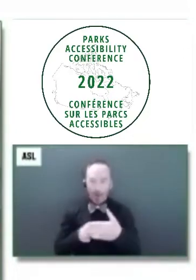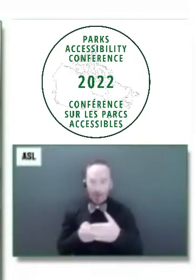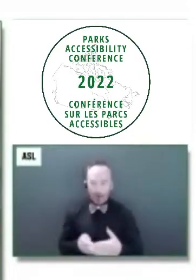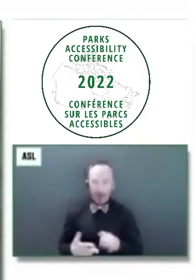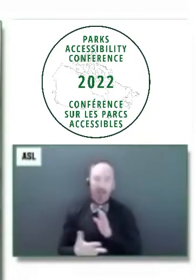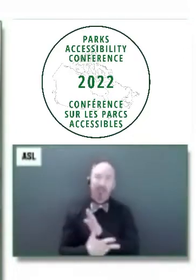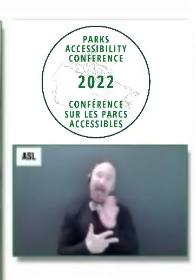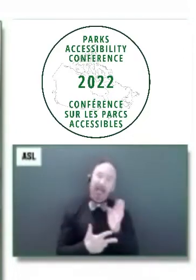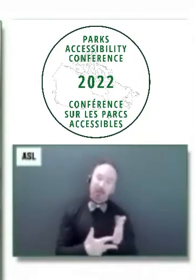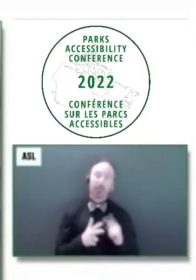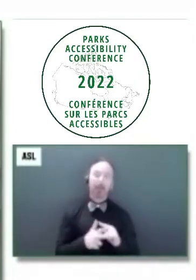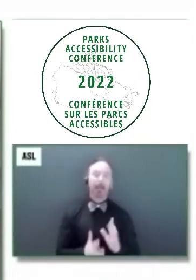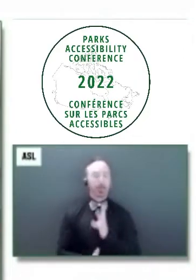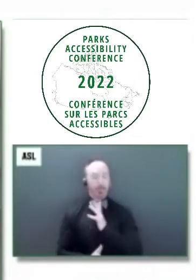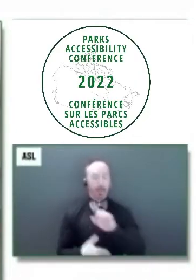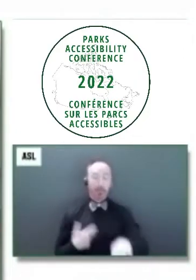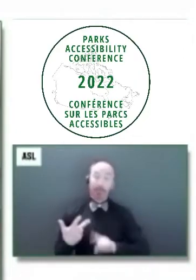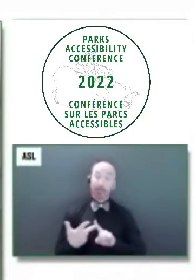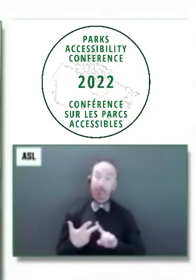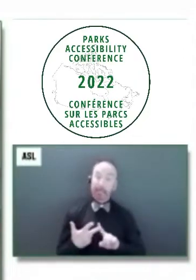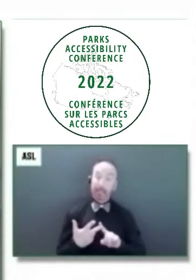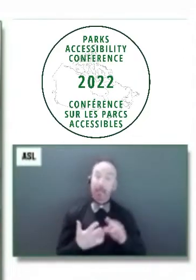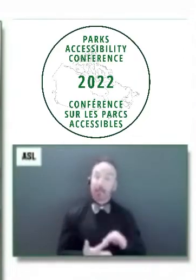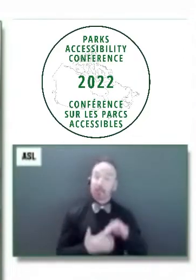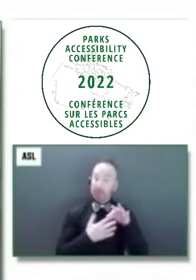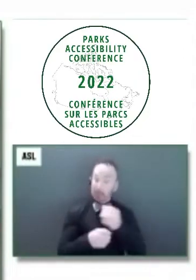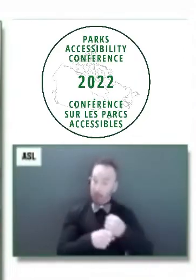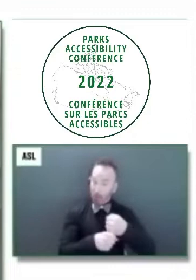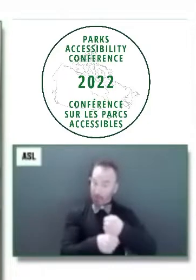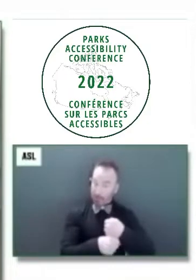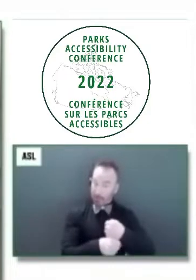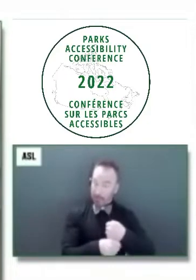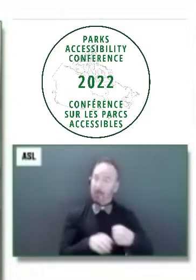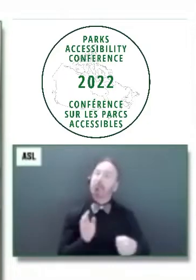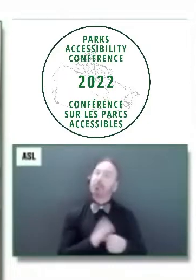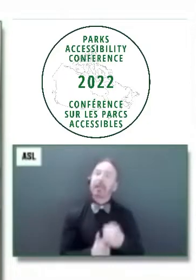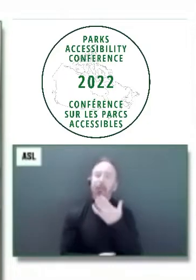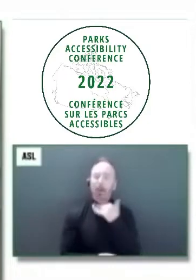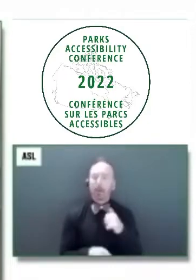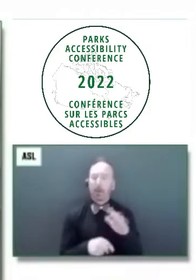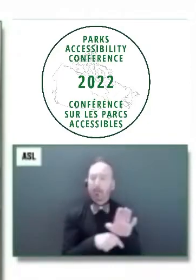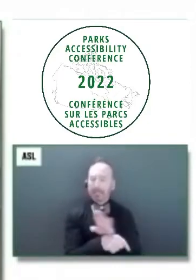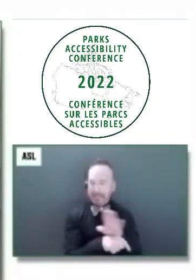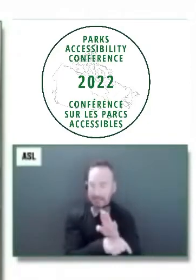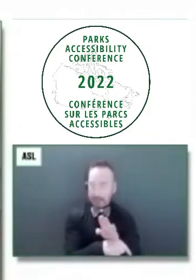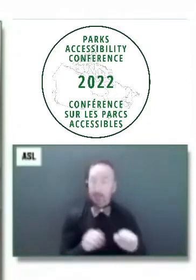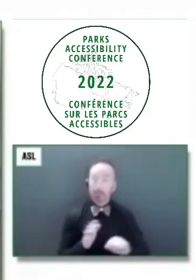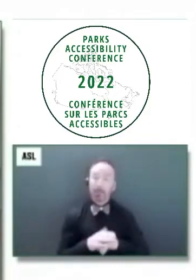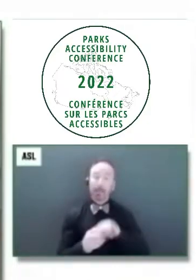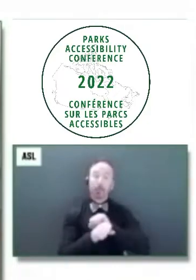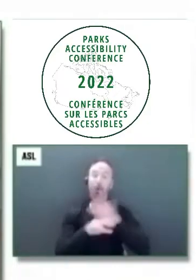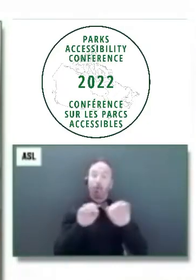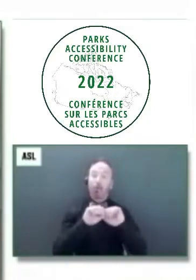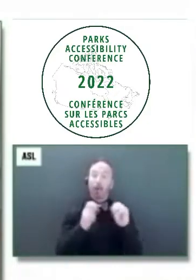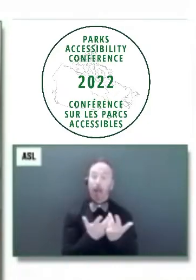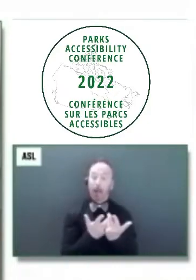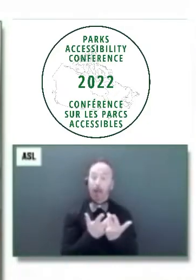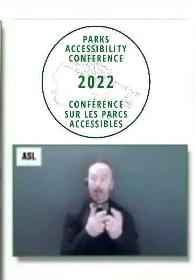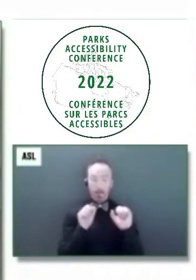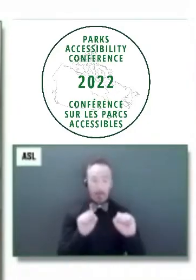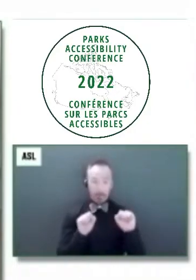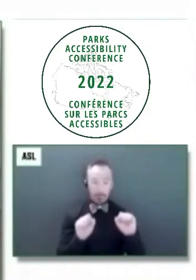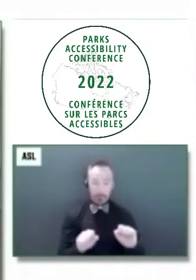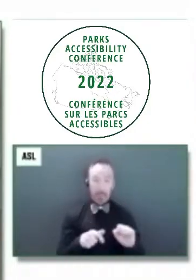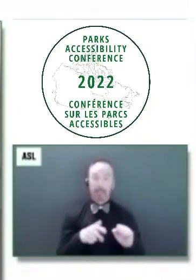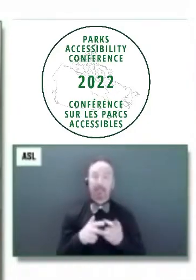a specialty coffee place and not part of a chain at all. Also notably, in pandemic times, it's possible to do delivery only from coffee